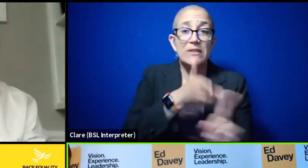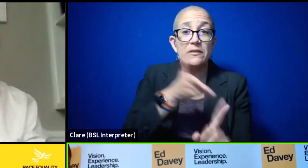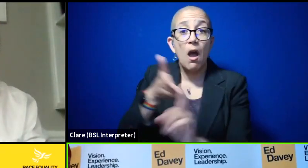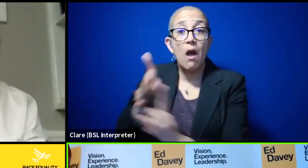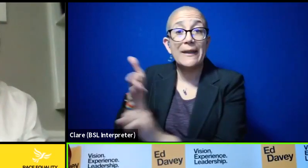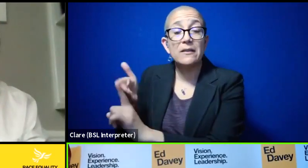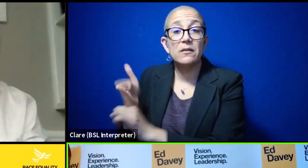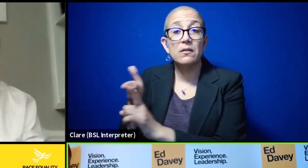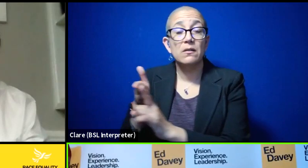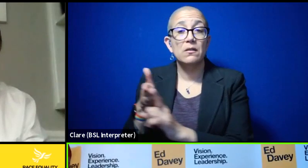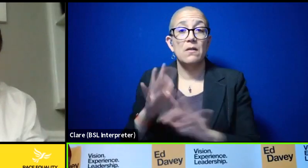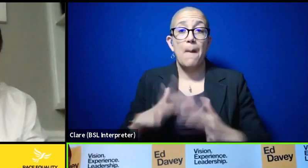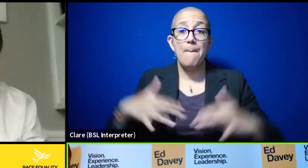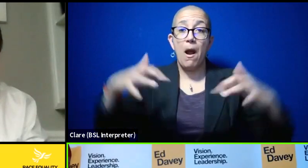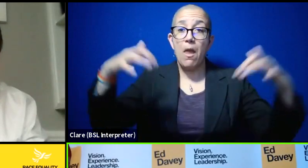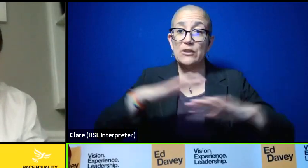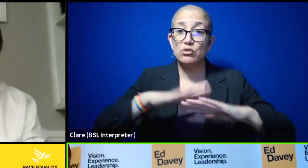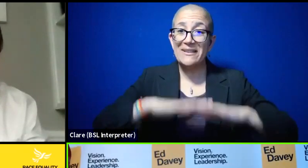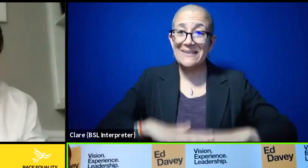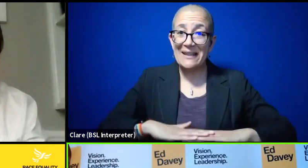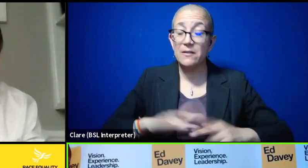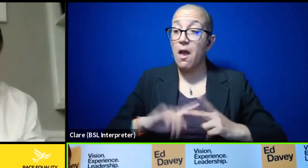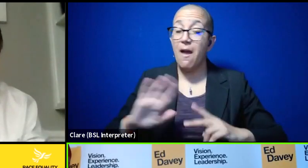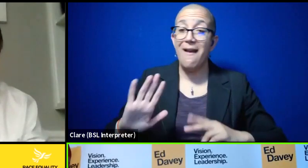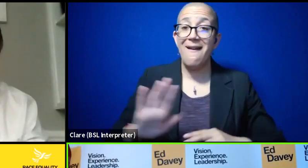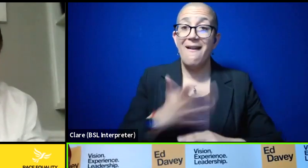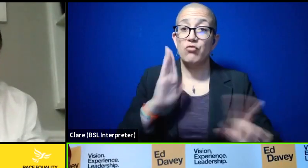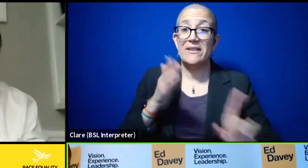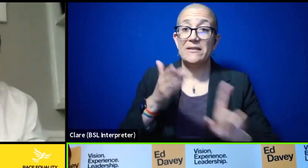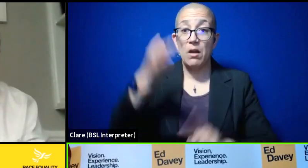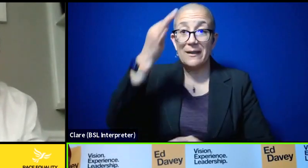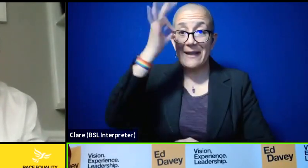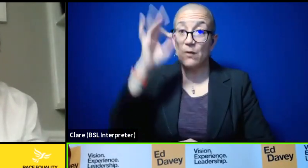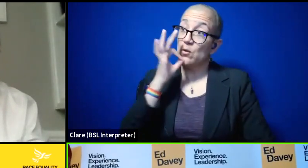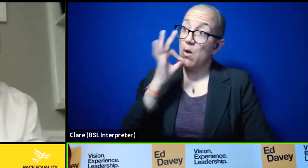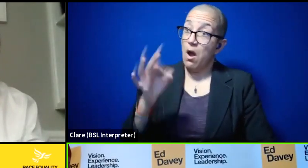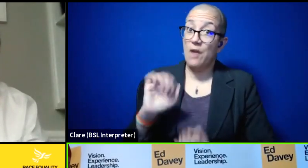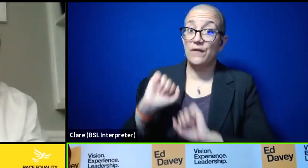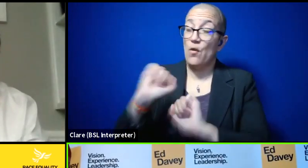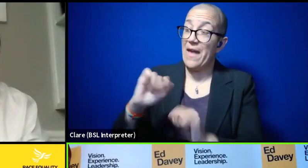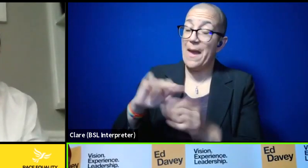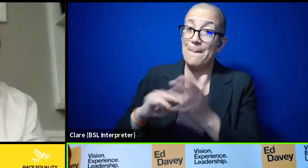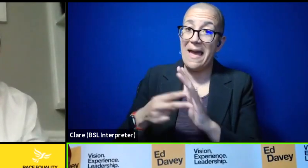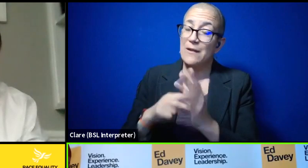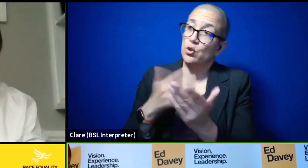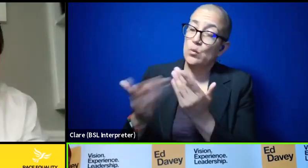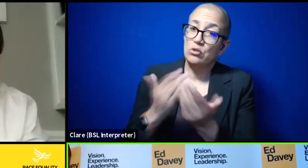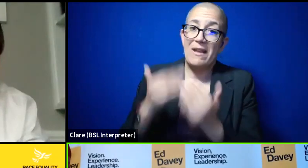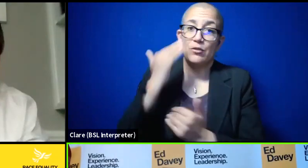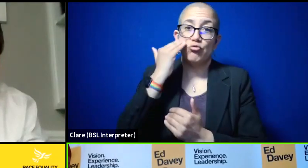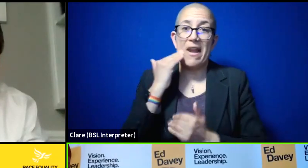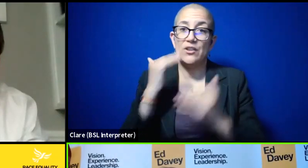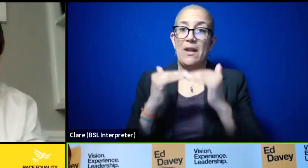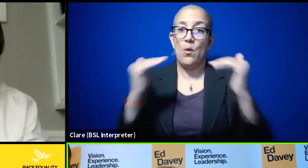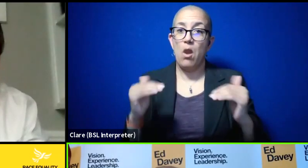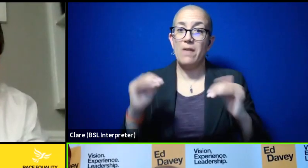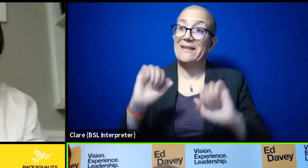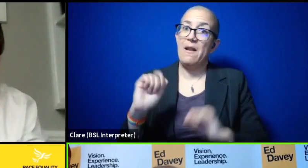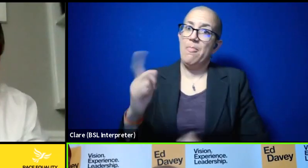seat and every target council to ask for their plan to address racial equality in their